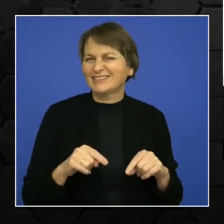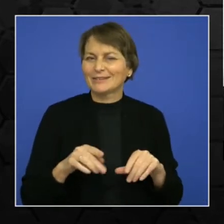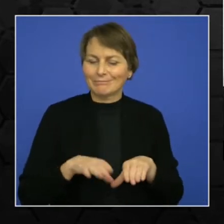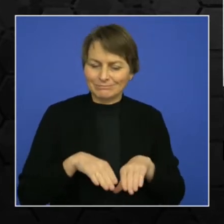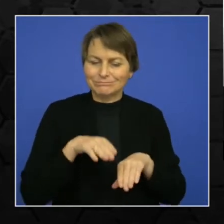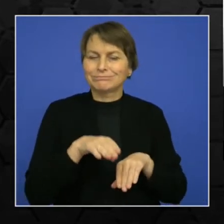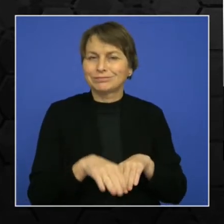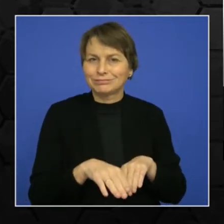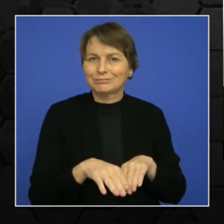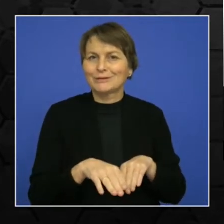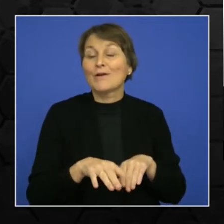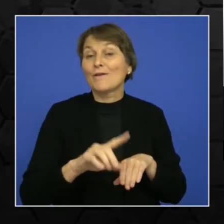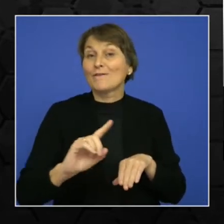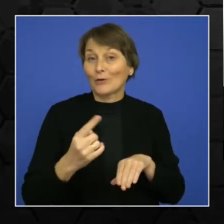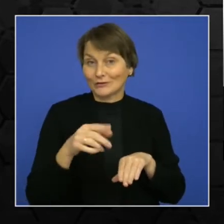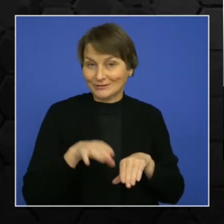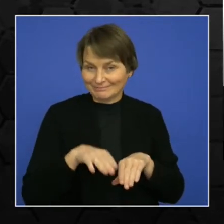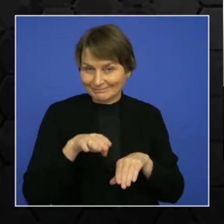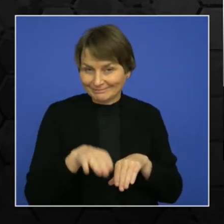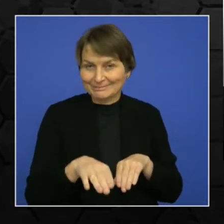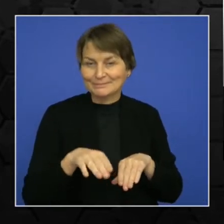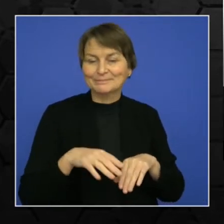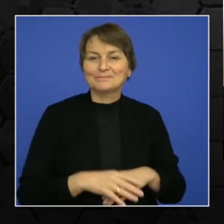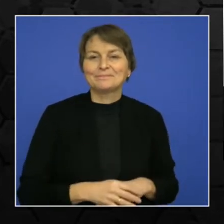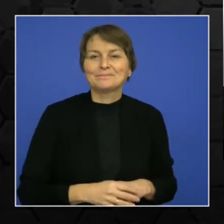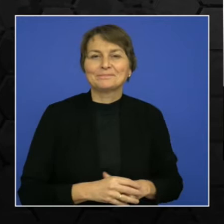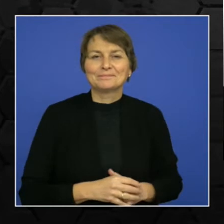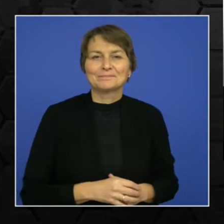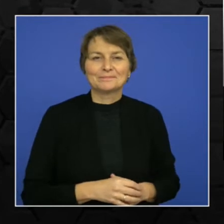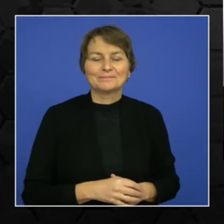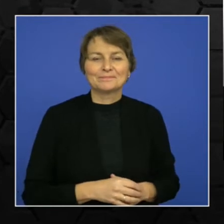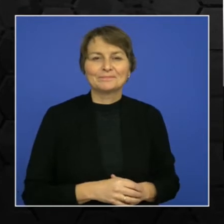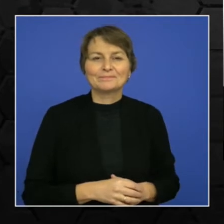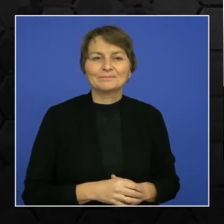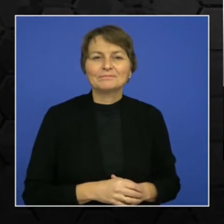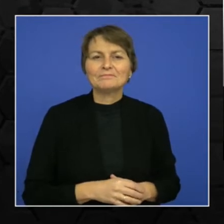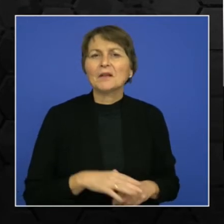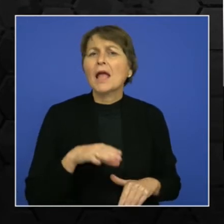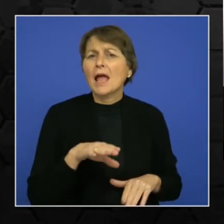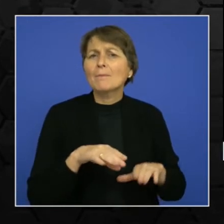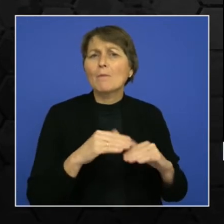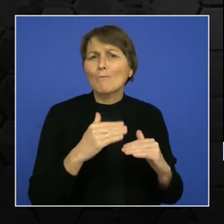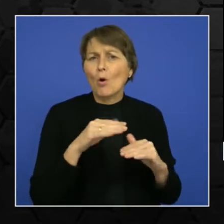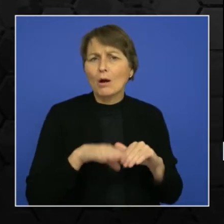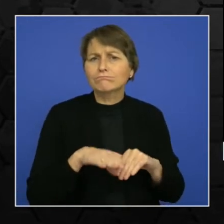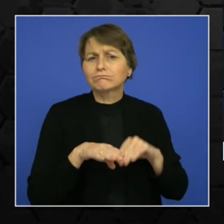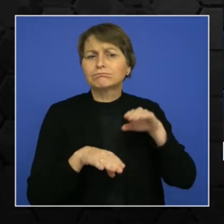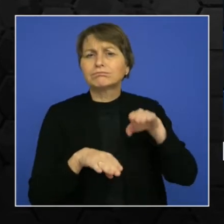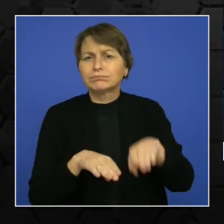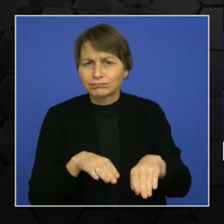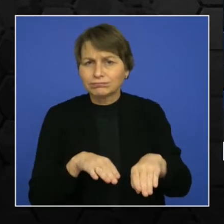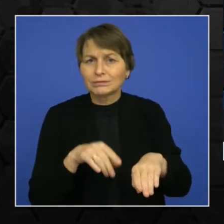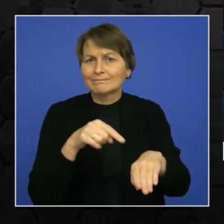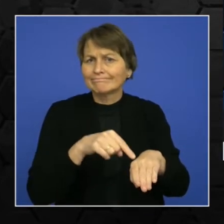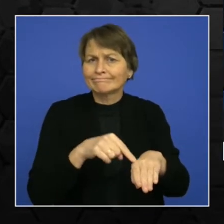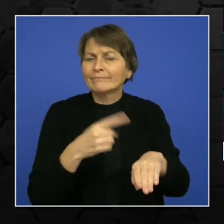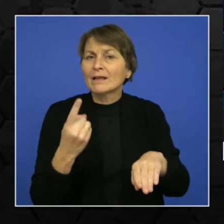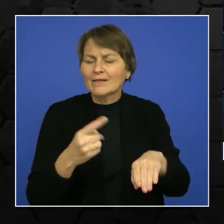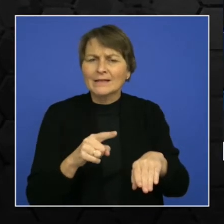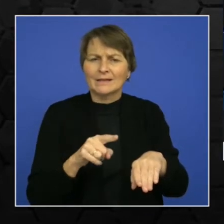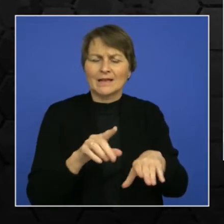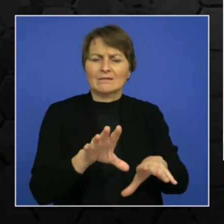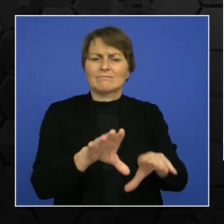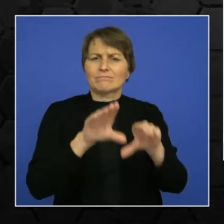constructed. Now, as we had just seen, there are a couple of other steps as well. That is your interrupting and breaking scenario, which